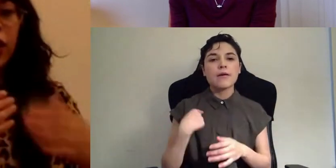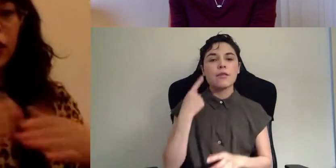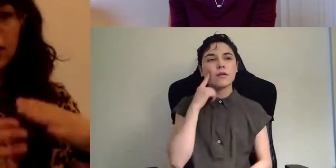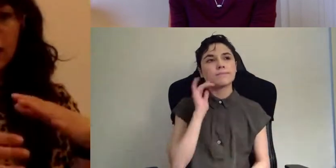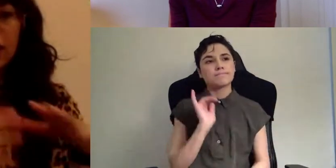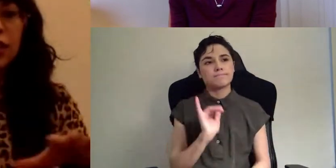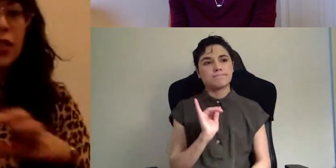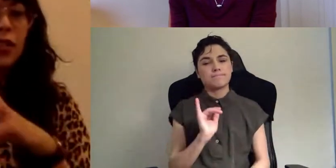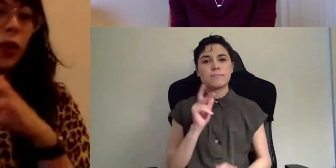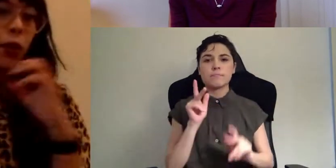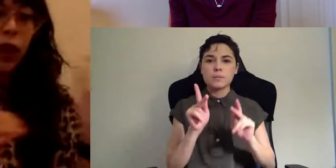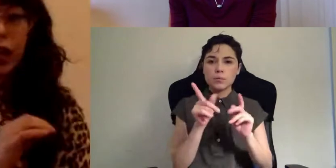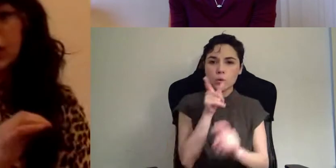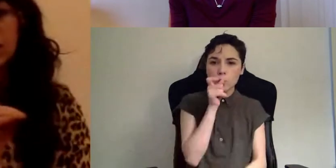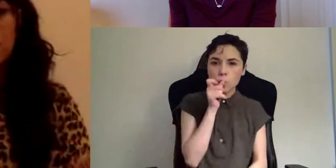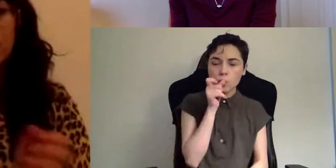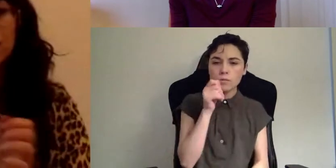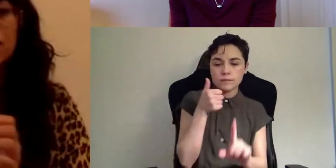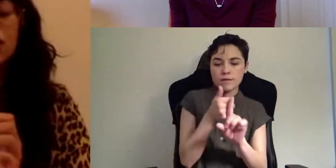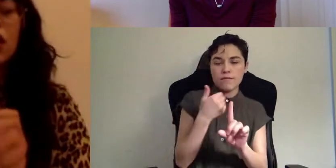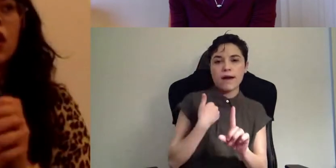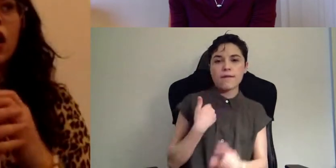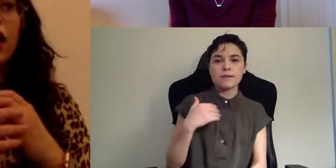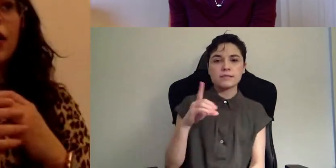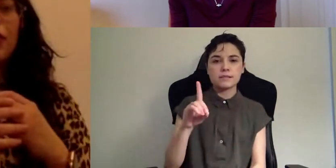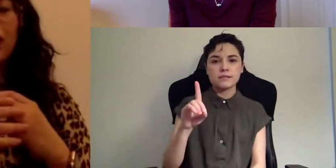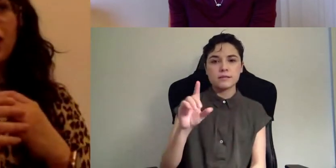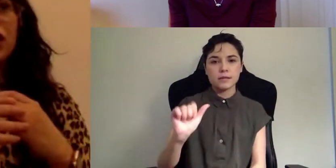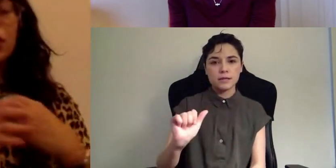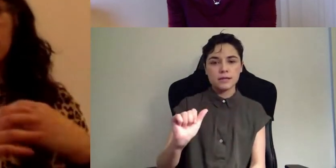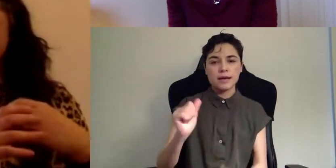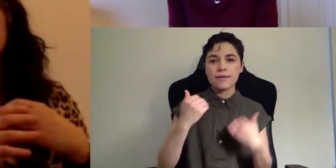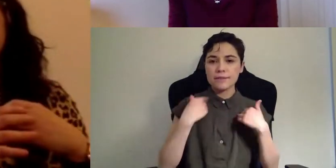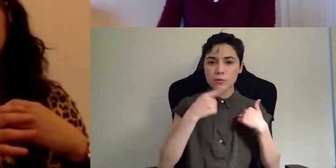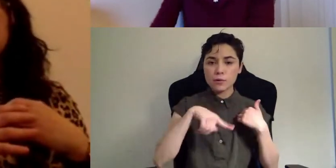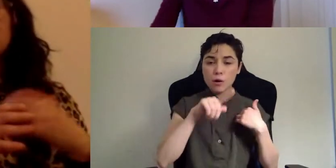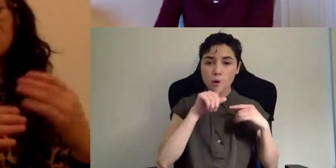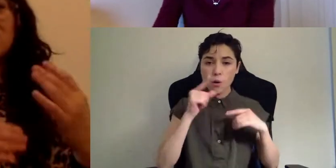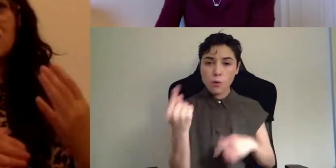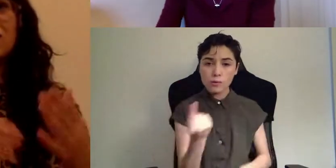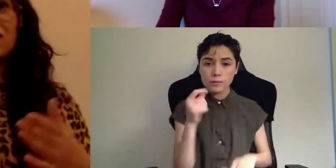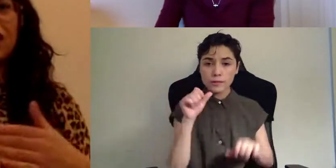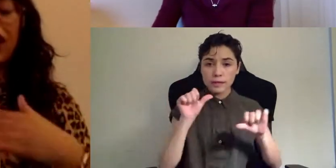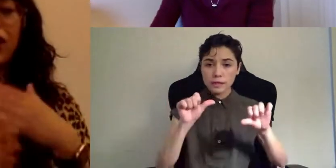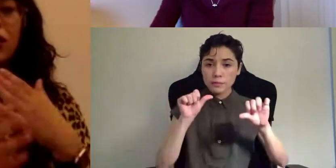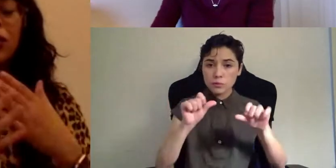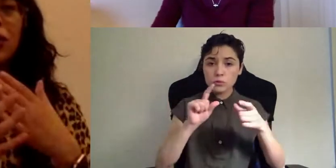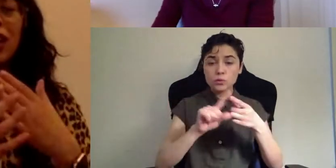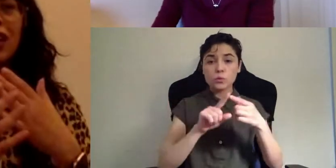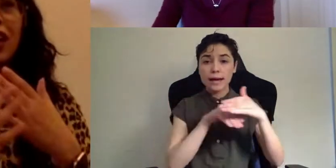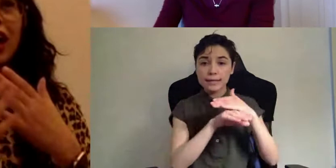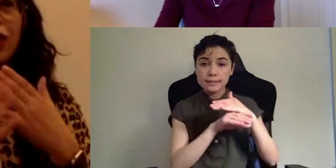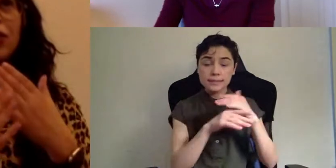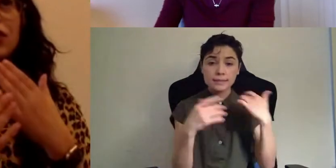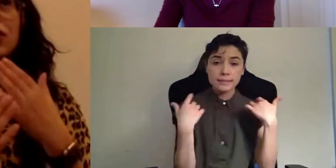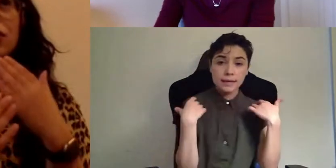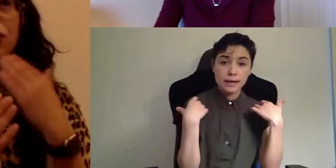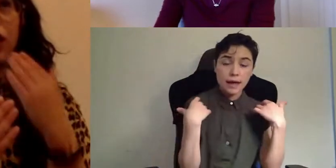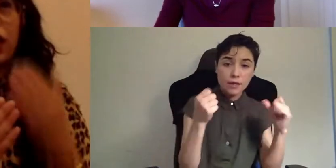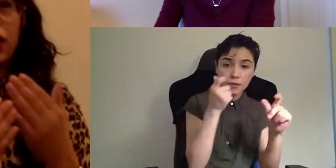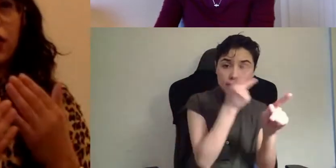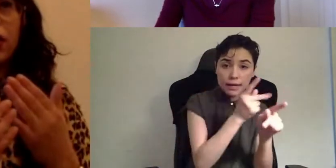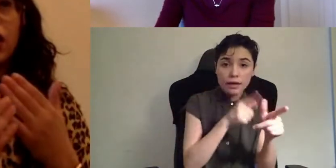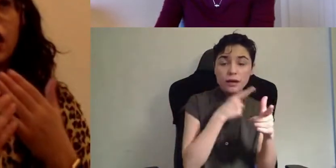care and like always accessed like organizing spaces and community spaces. And so it's like,